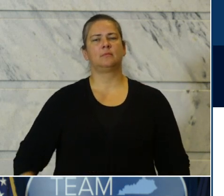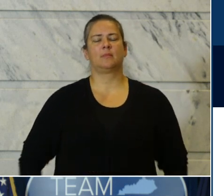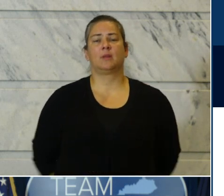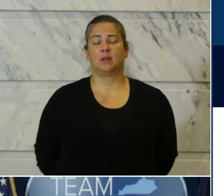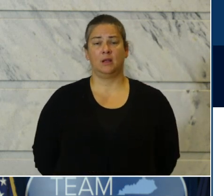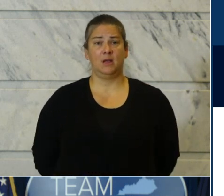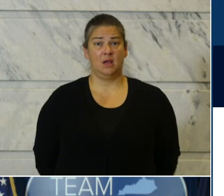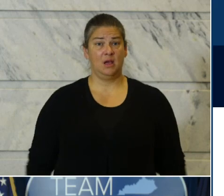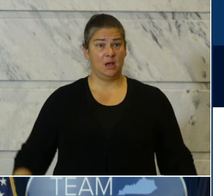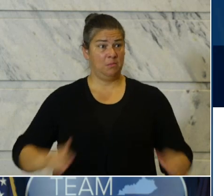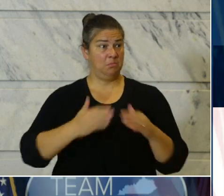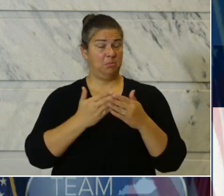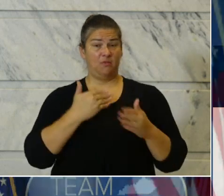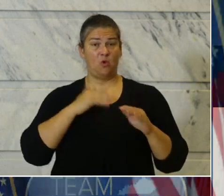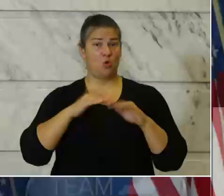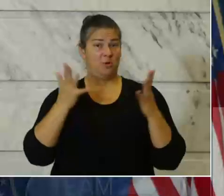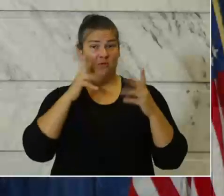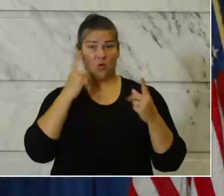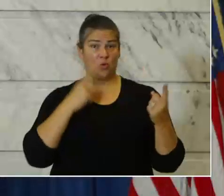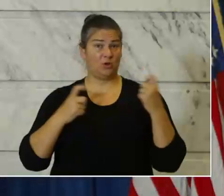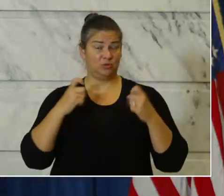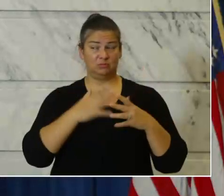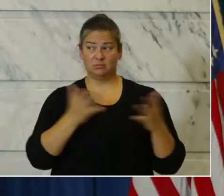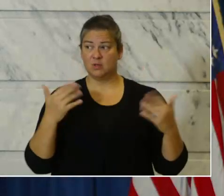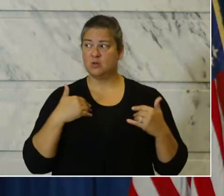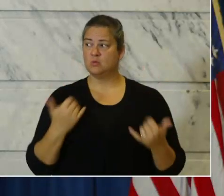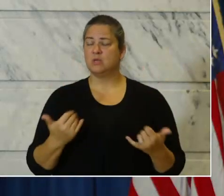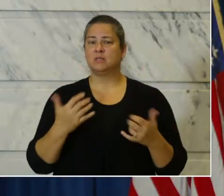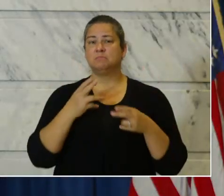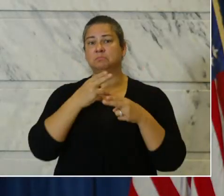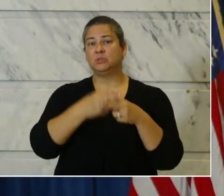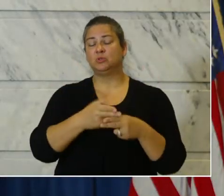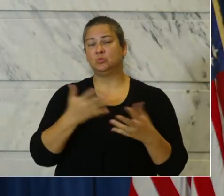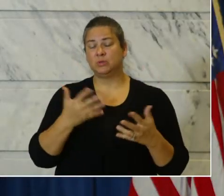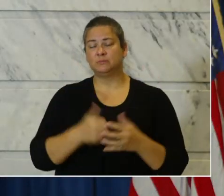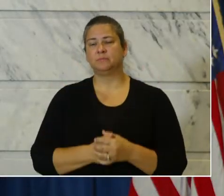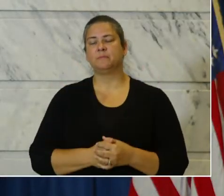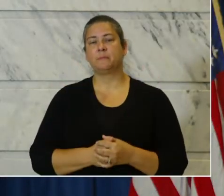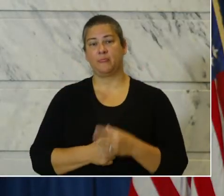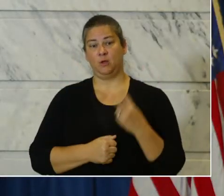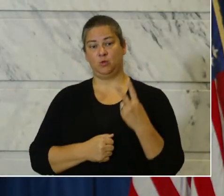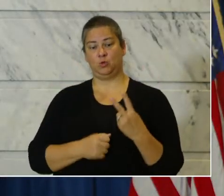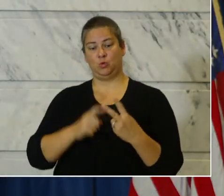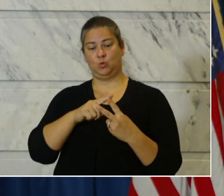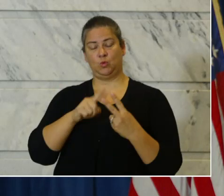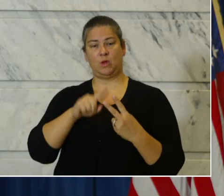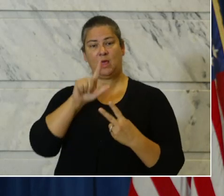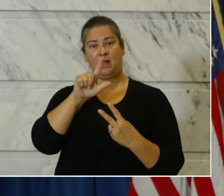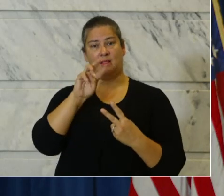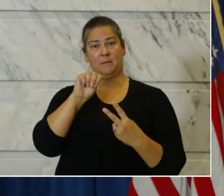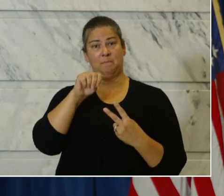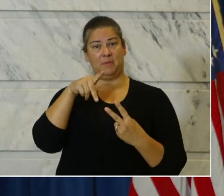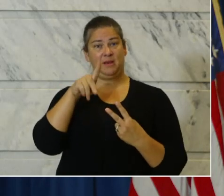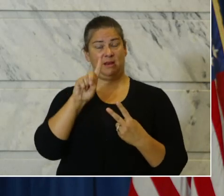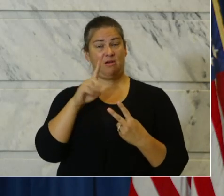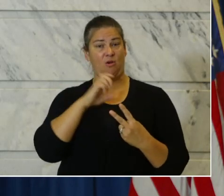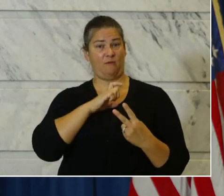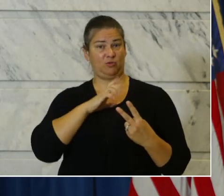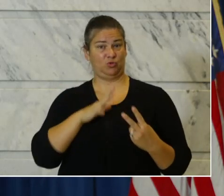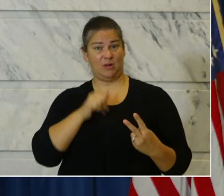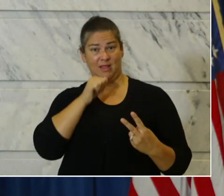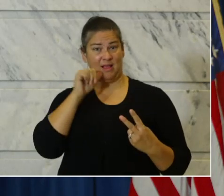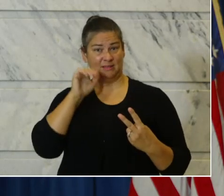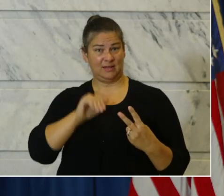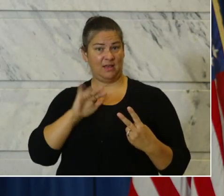Before we open it up for questions, I want to mention the 2 LMPD officers last night that